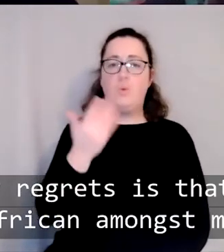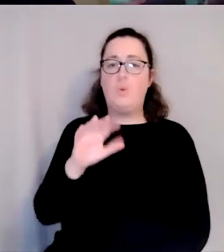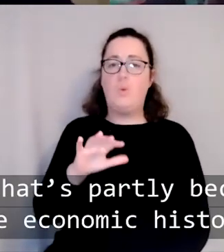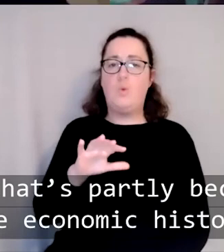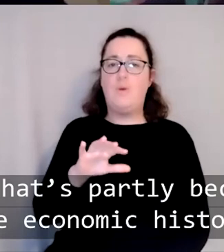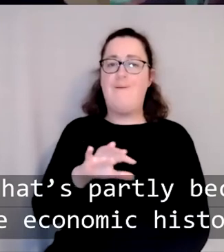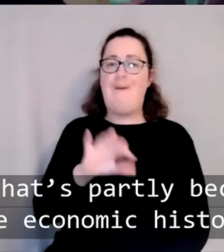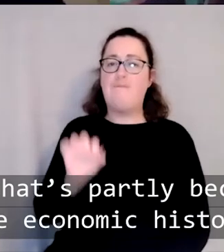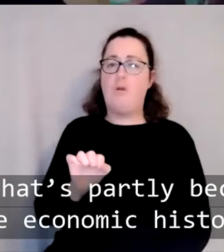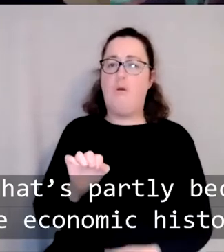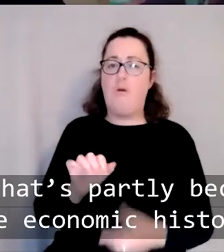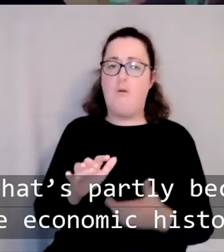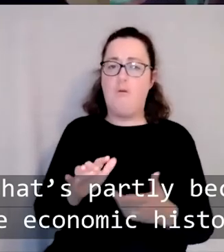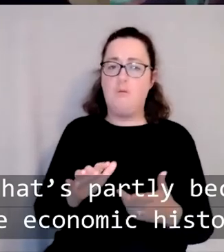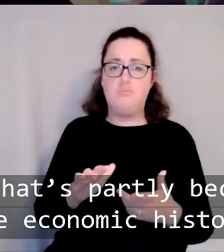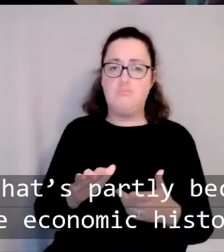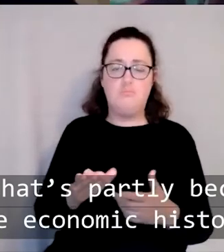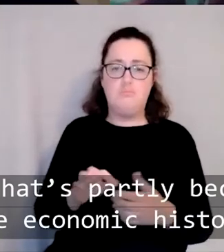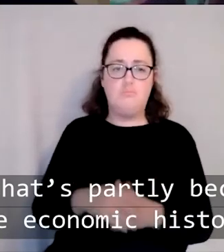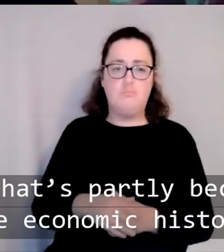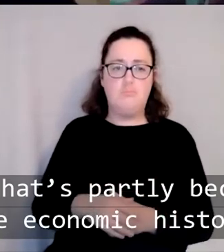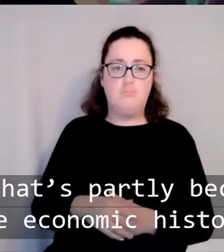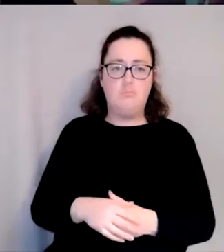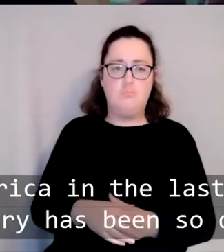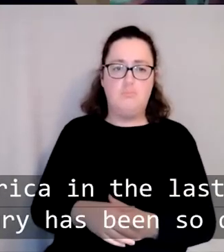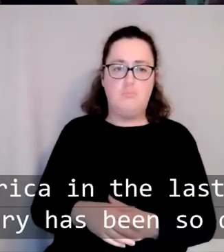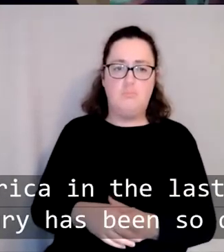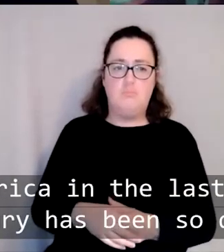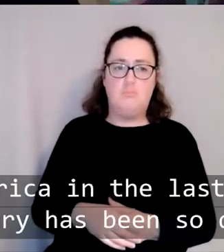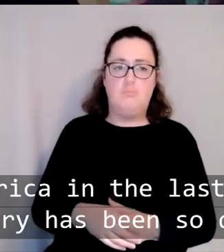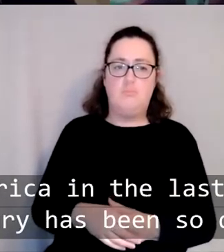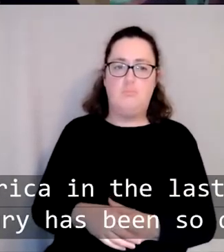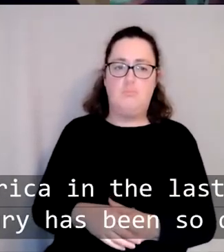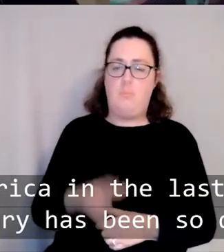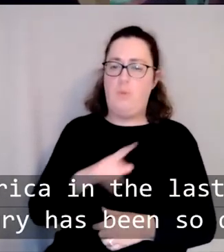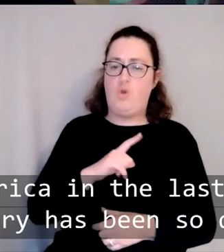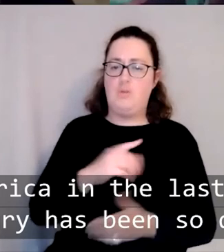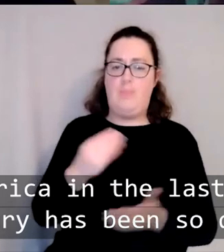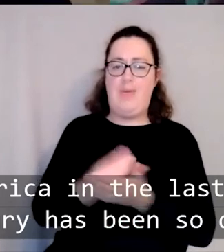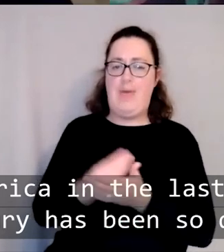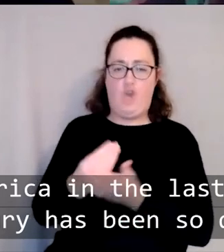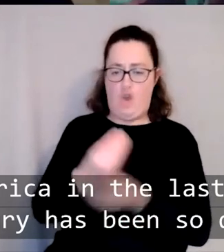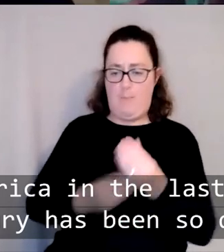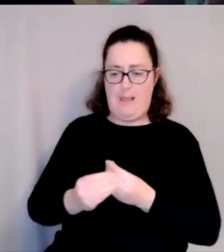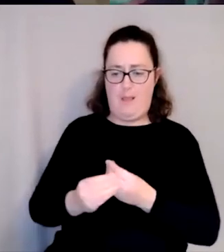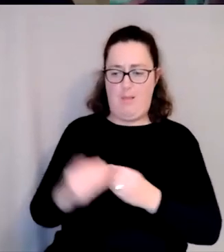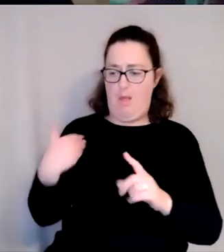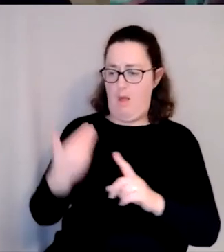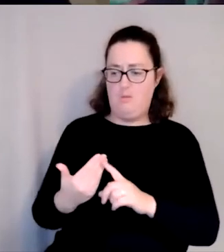my characters, and that's partly because the economic history of Africa in the last half century has been so